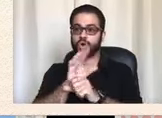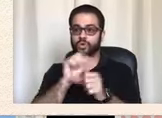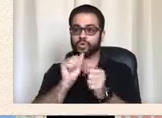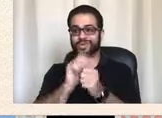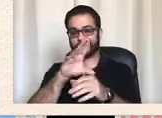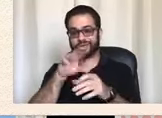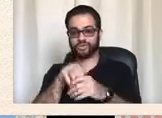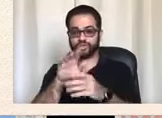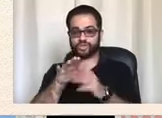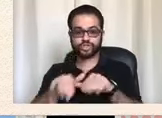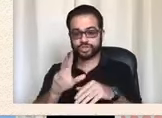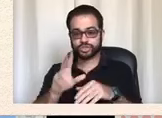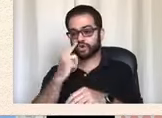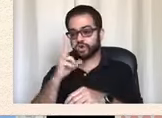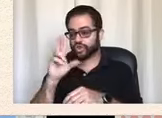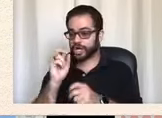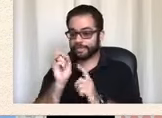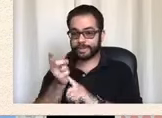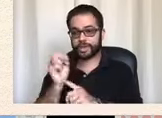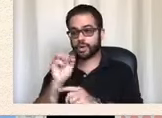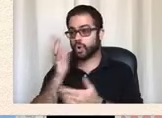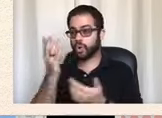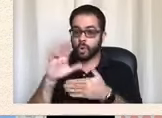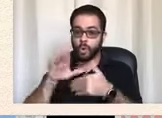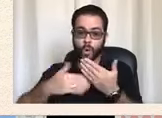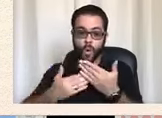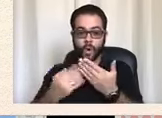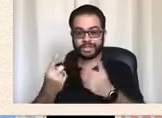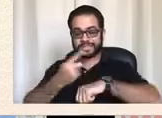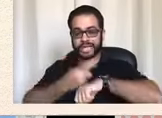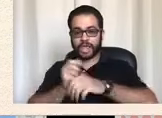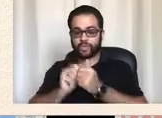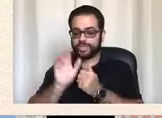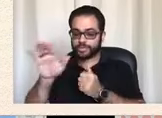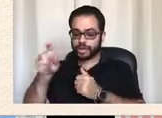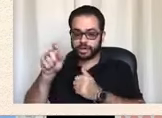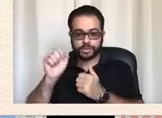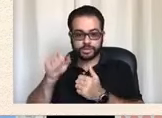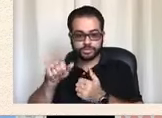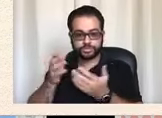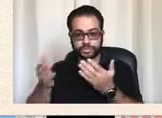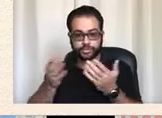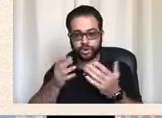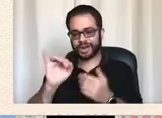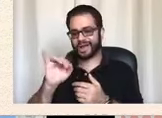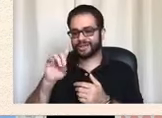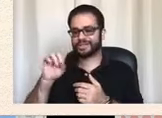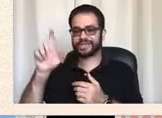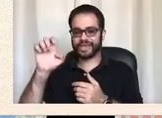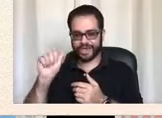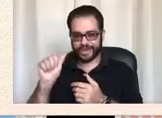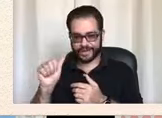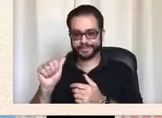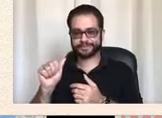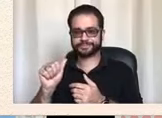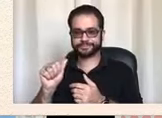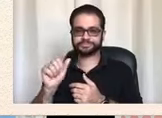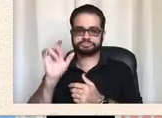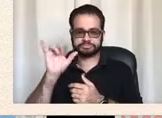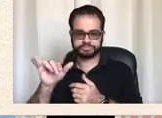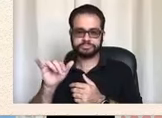a day or all day with the supports that they need, which is what IDEA, the Individuals with Disabilities Education Act,